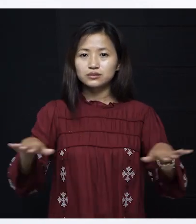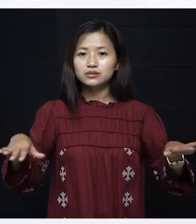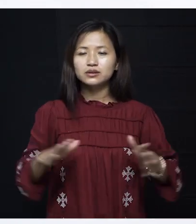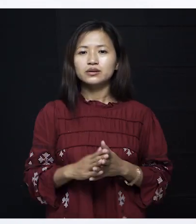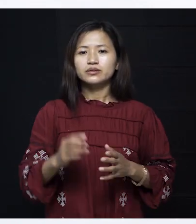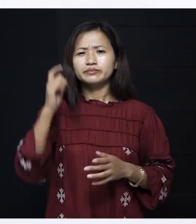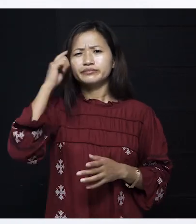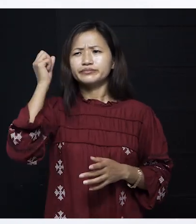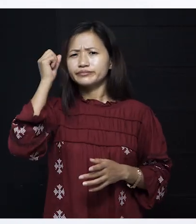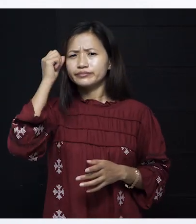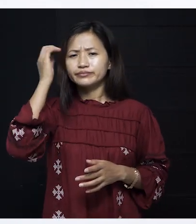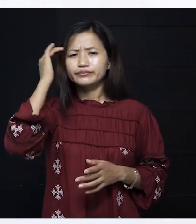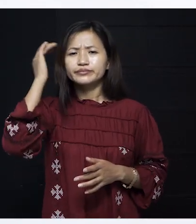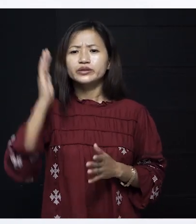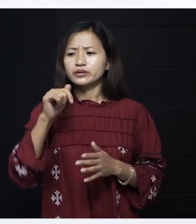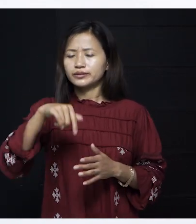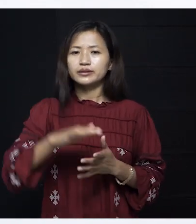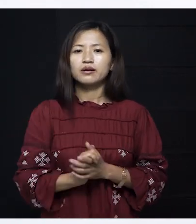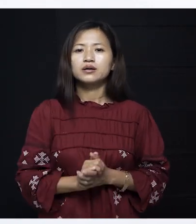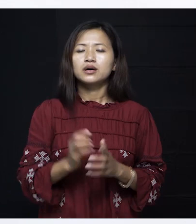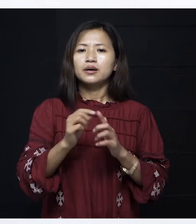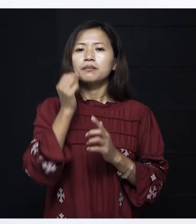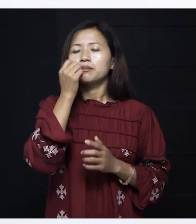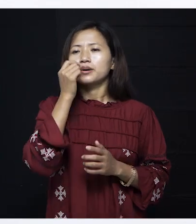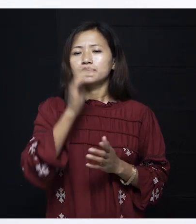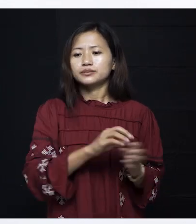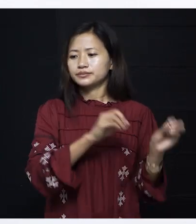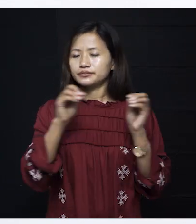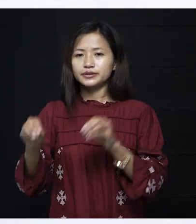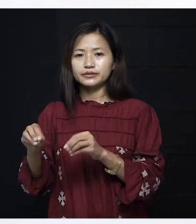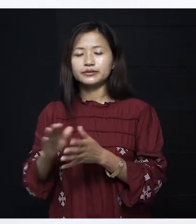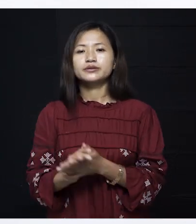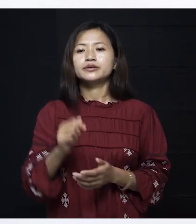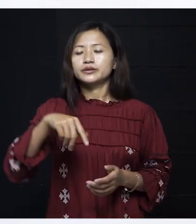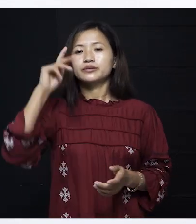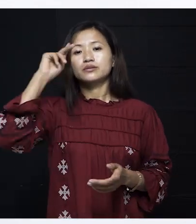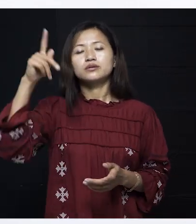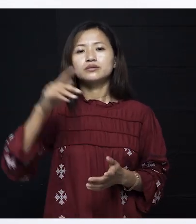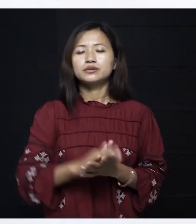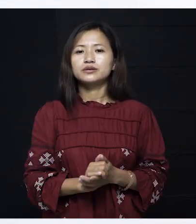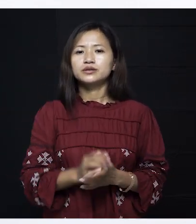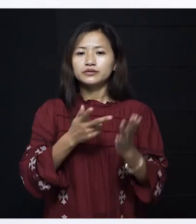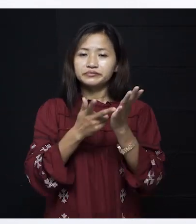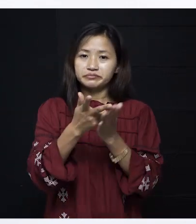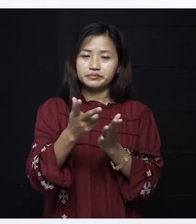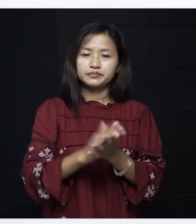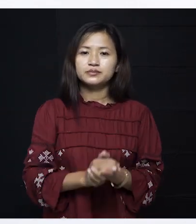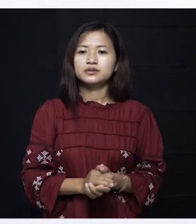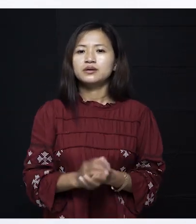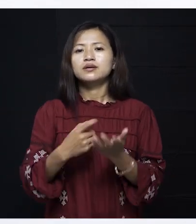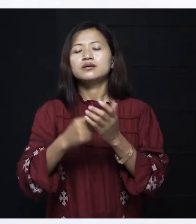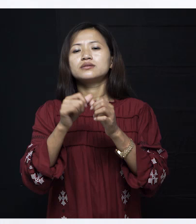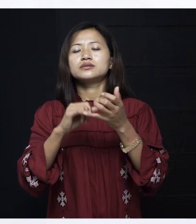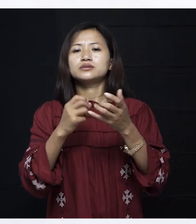that many of you, you are not from here. Your parents have migrated here to Kohima from the village. And the